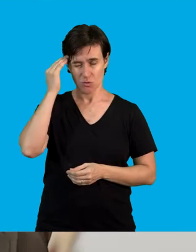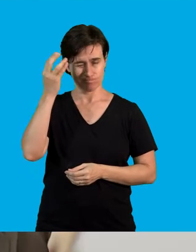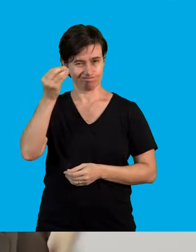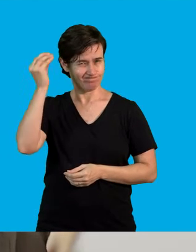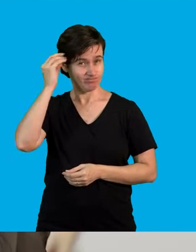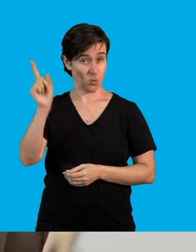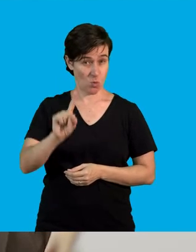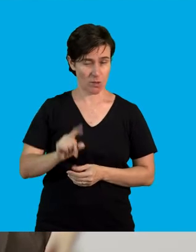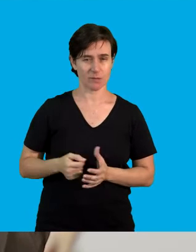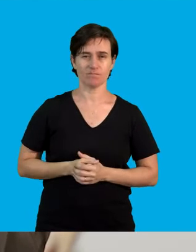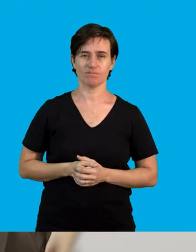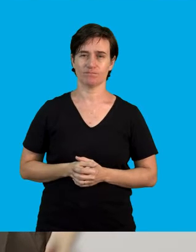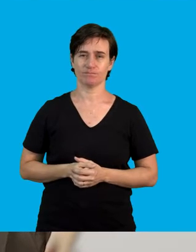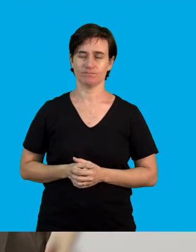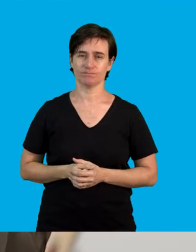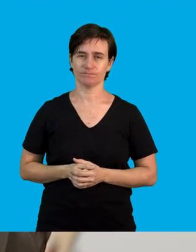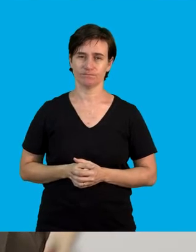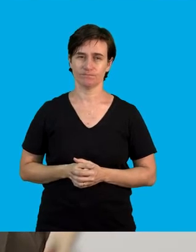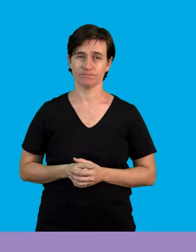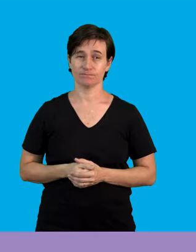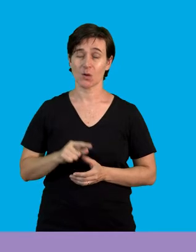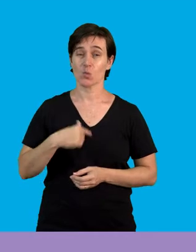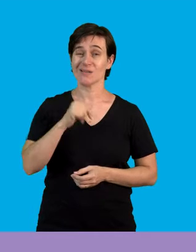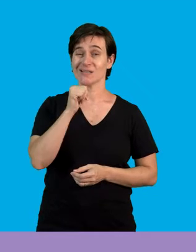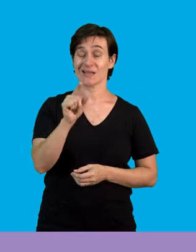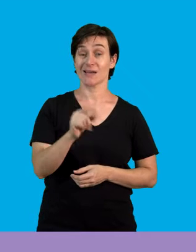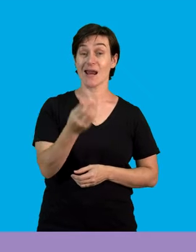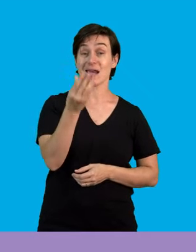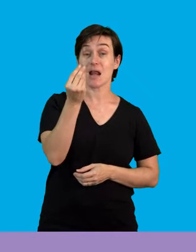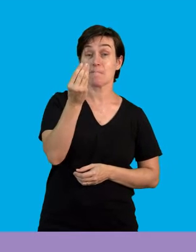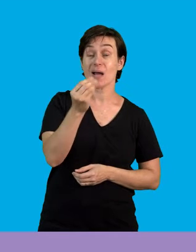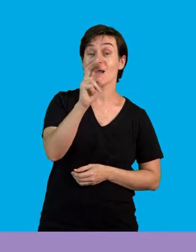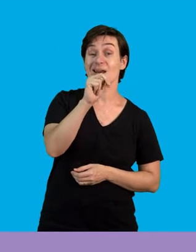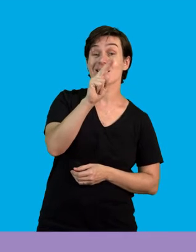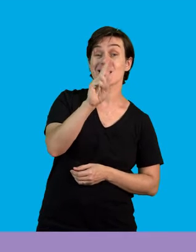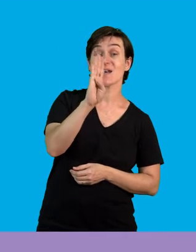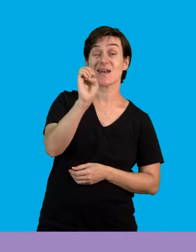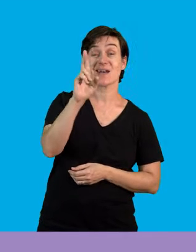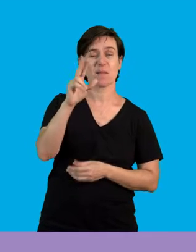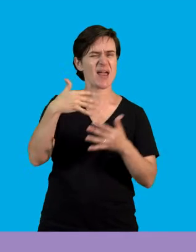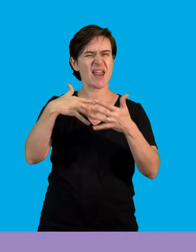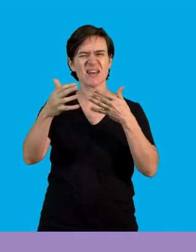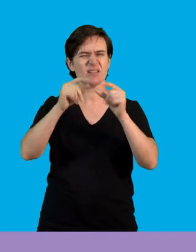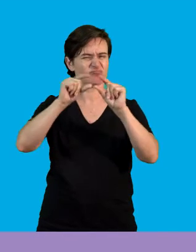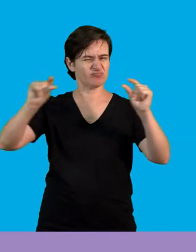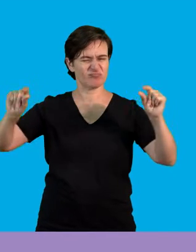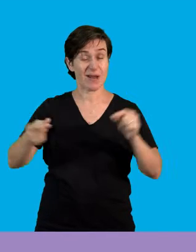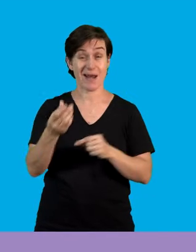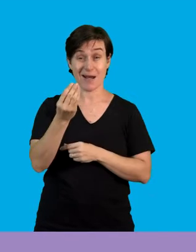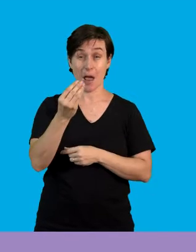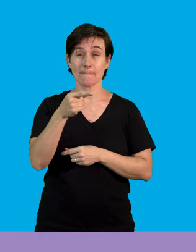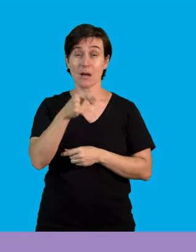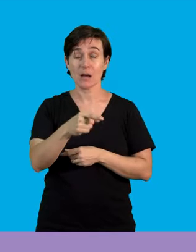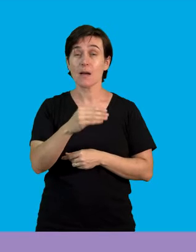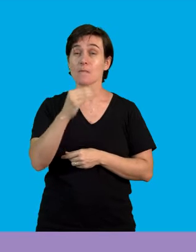know. The first part is when we say a number in any expression, it represents